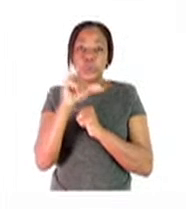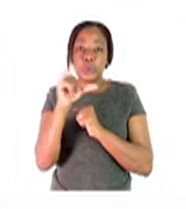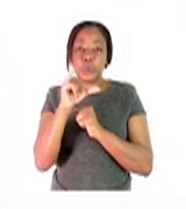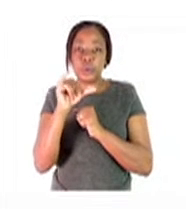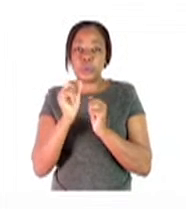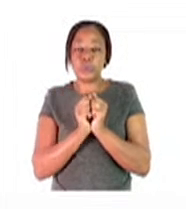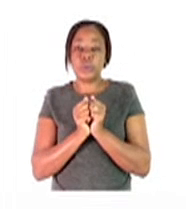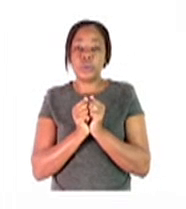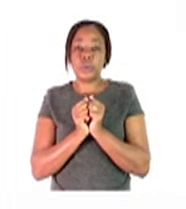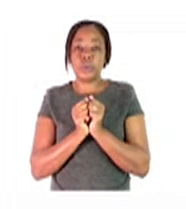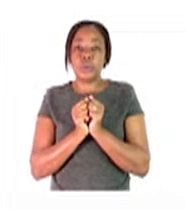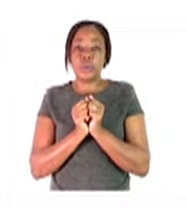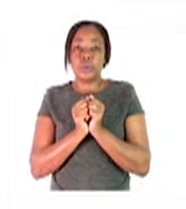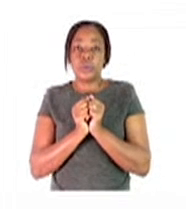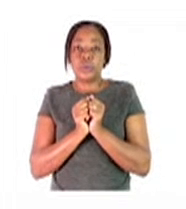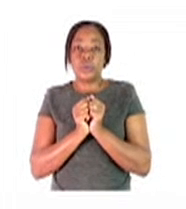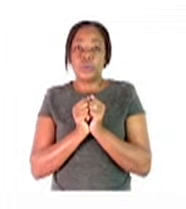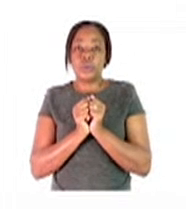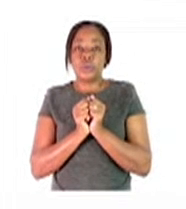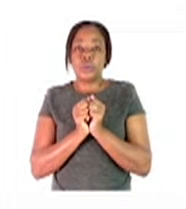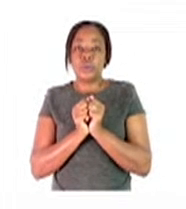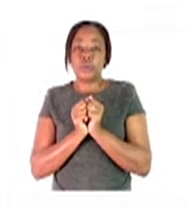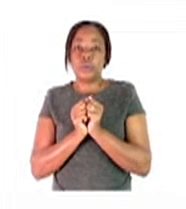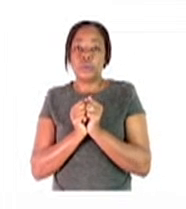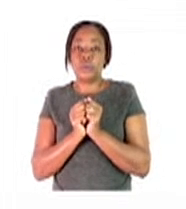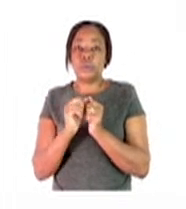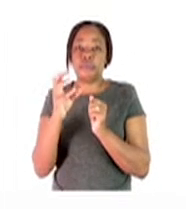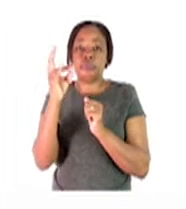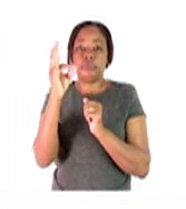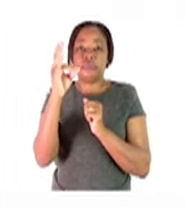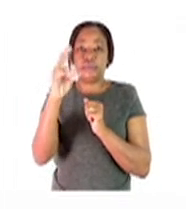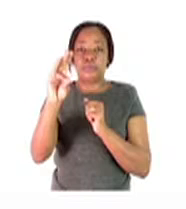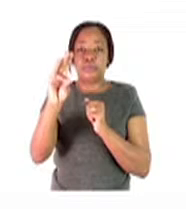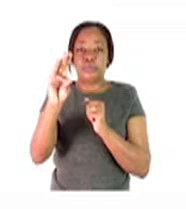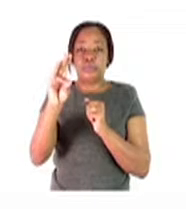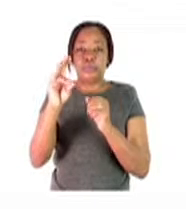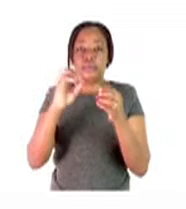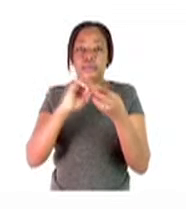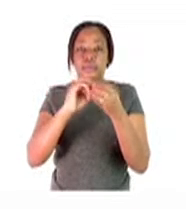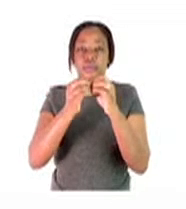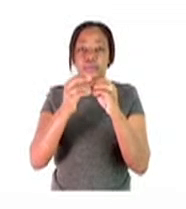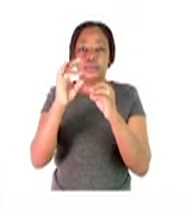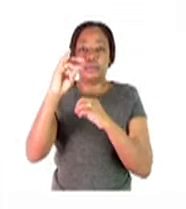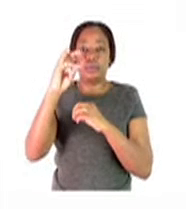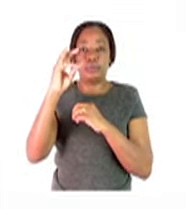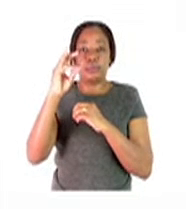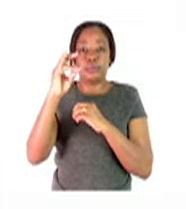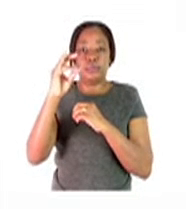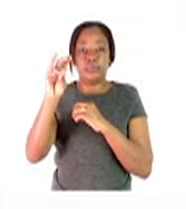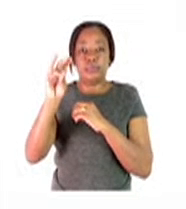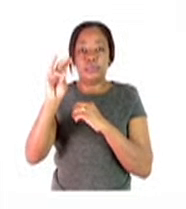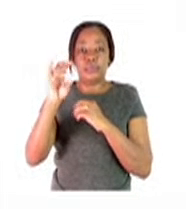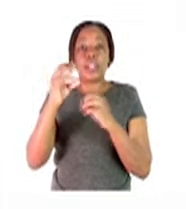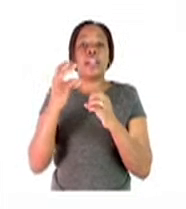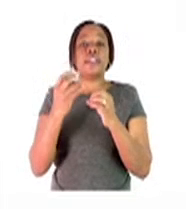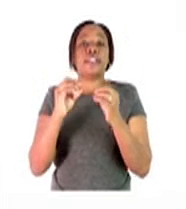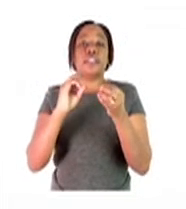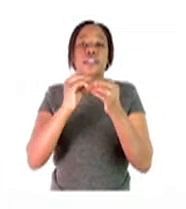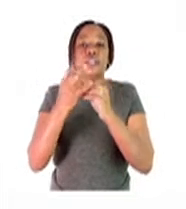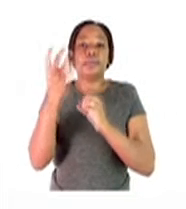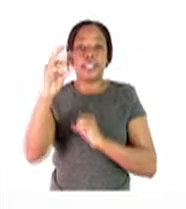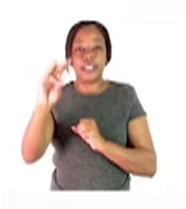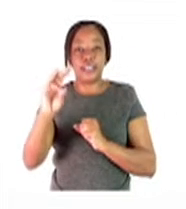word. And the last one is a T. It starts with a T, and 2 letters